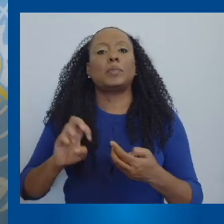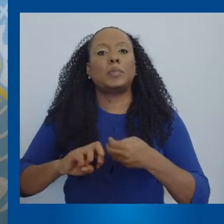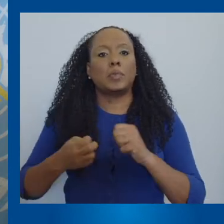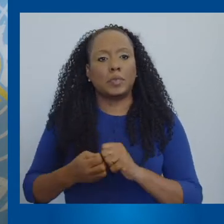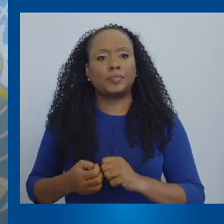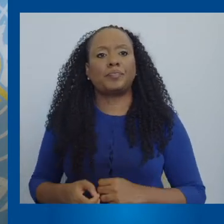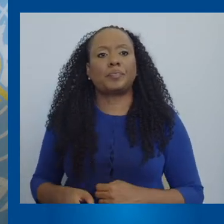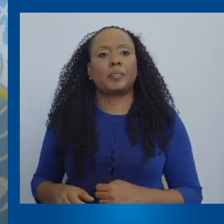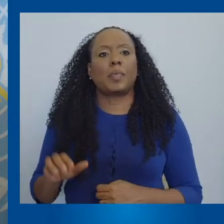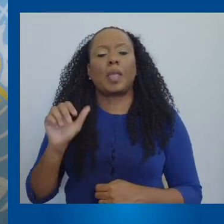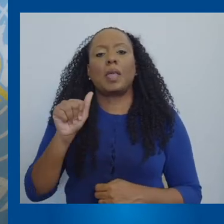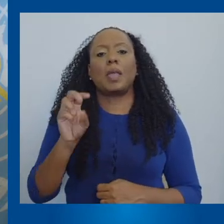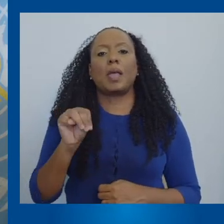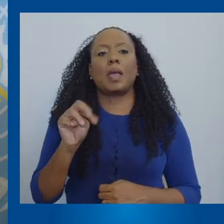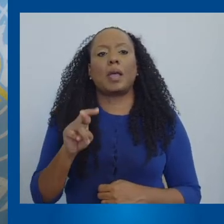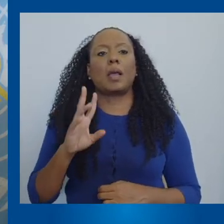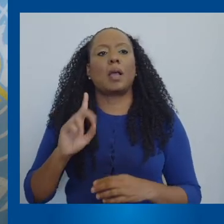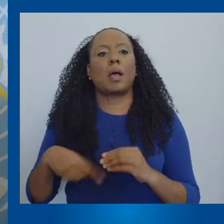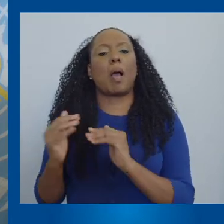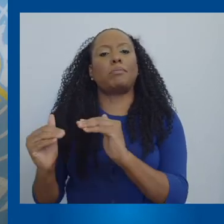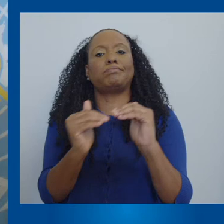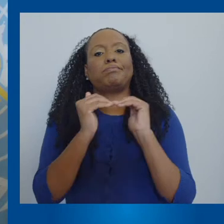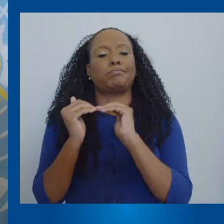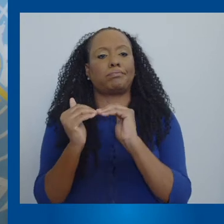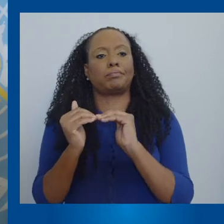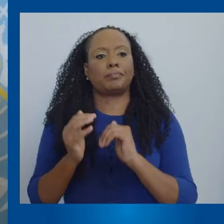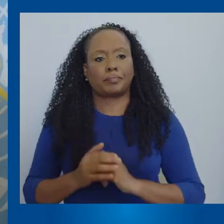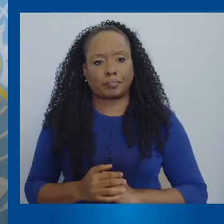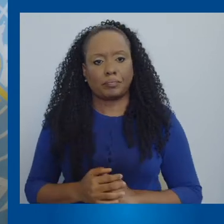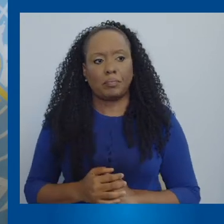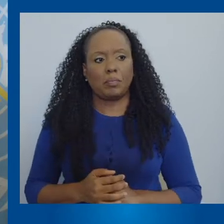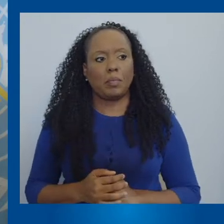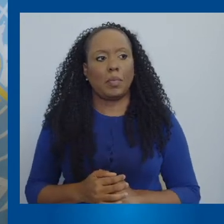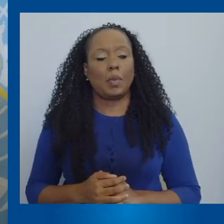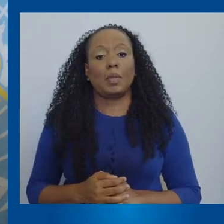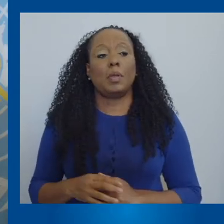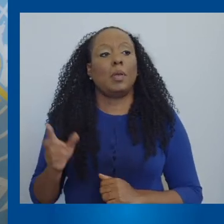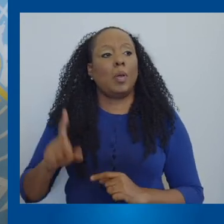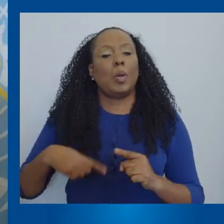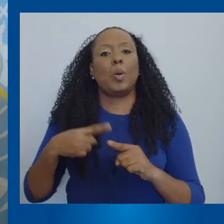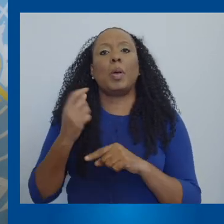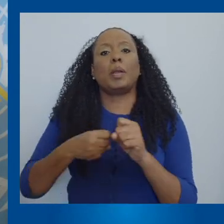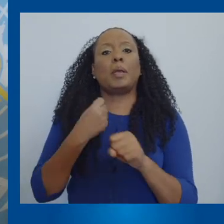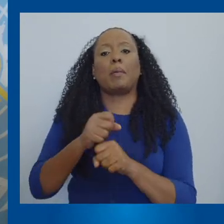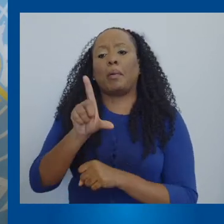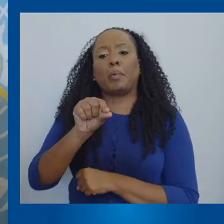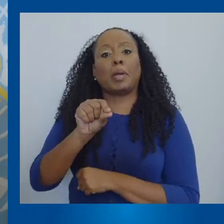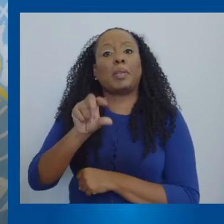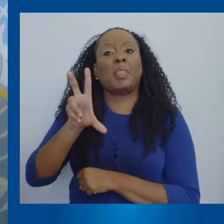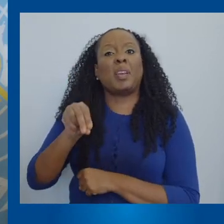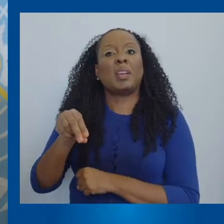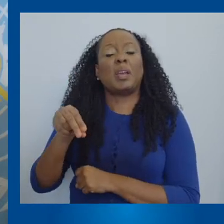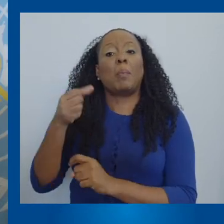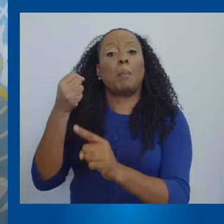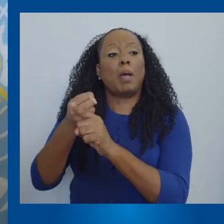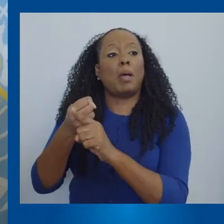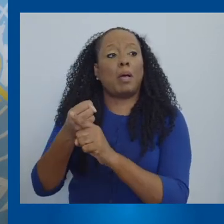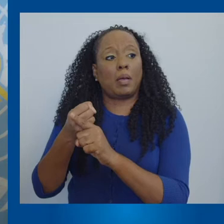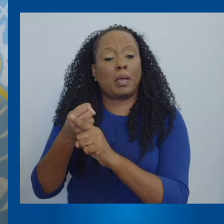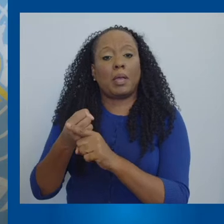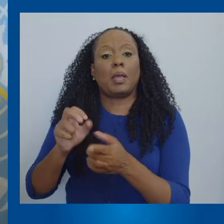an equity issue. One number makes that very clear. By 2030, AMR could cause a fall in the